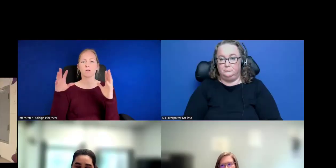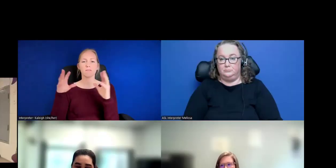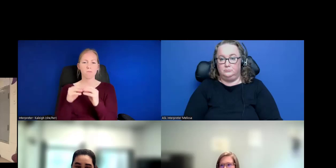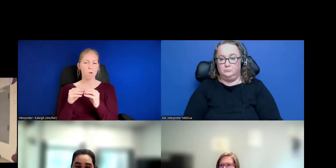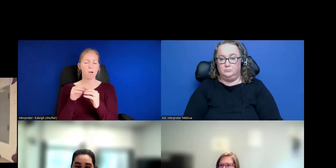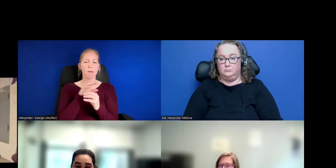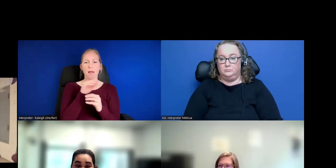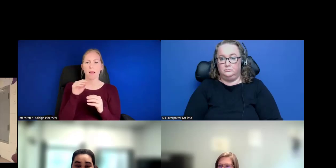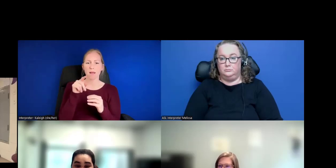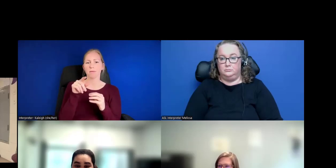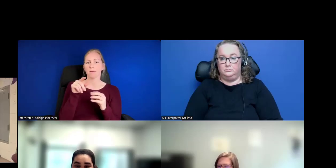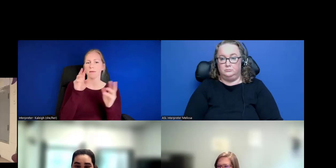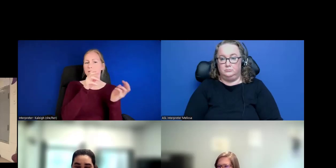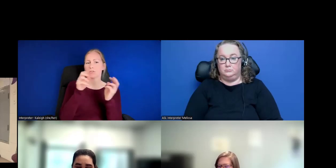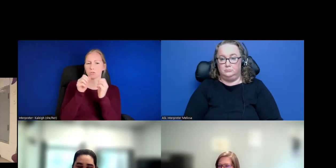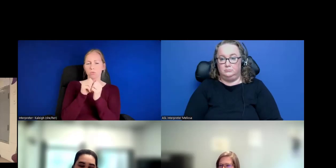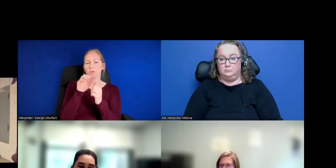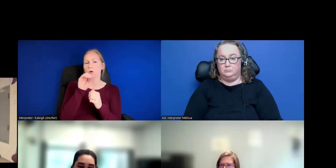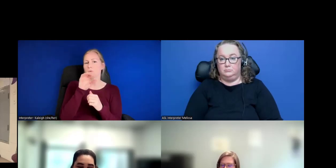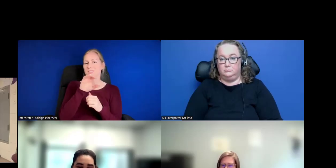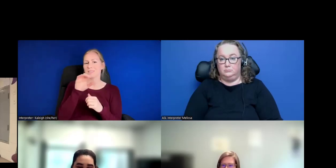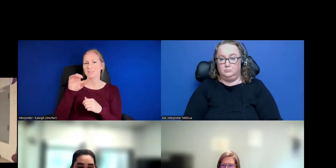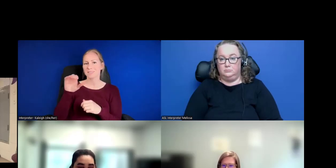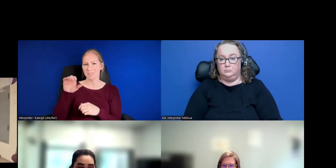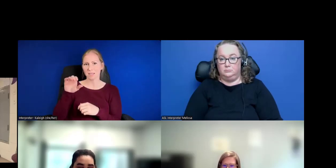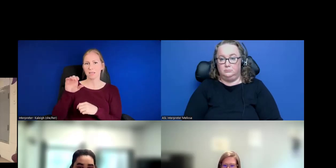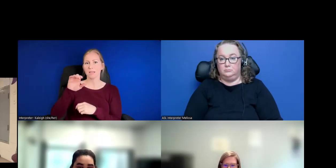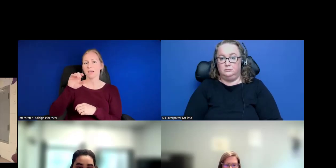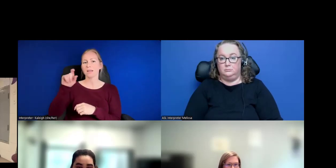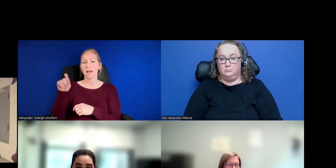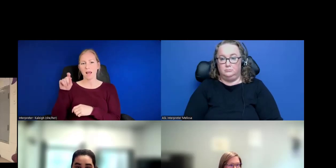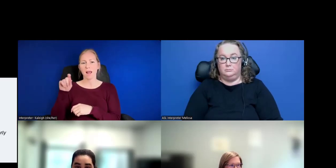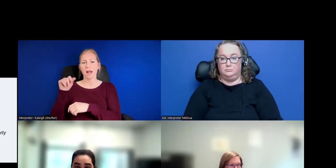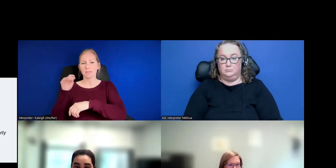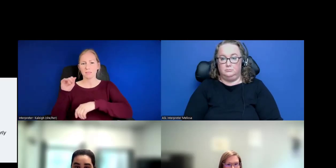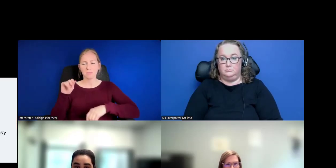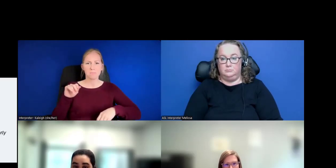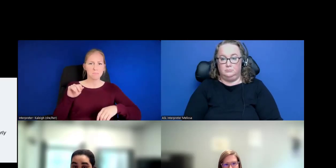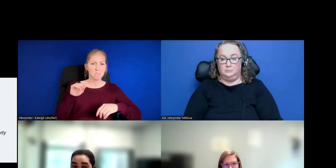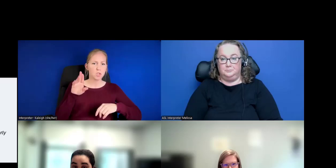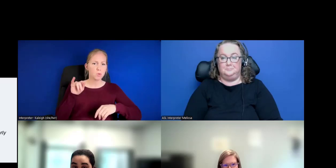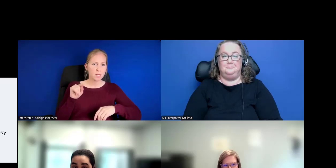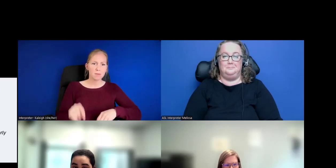with the OCCC Annex units.